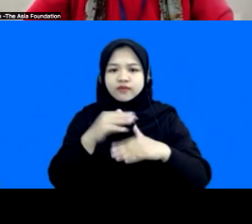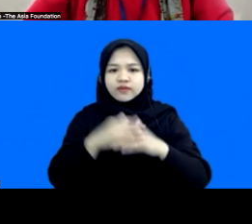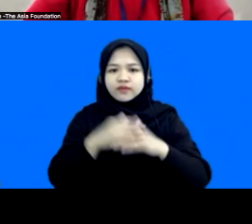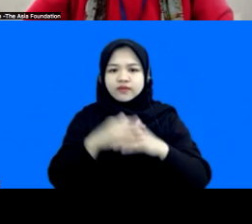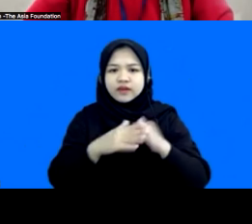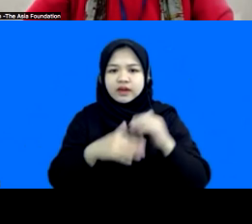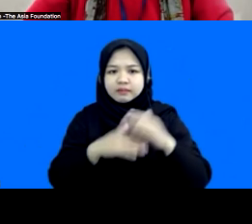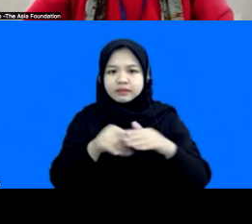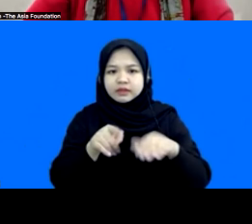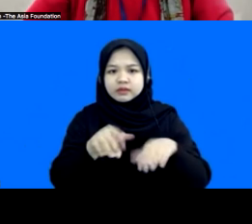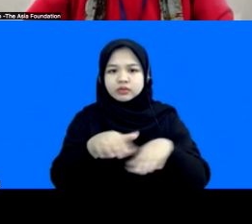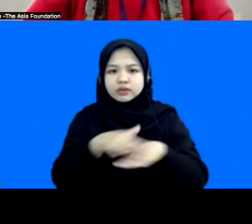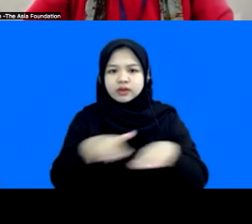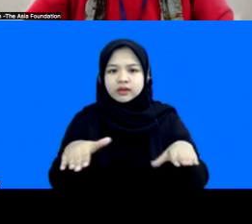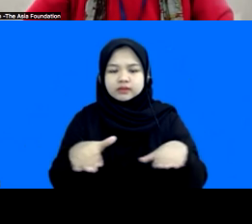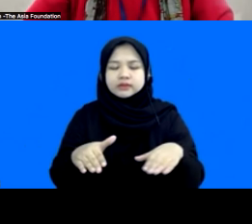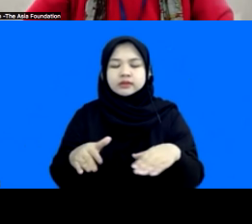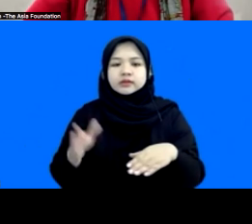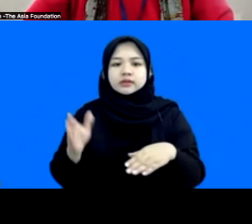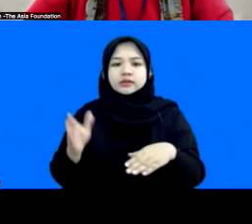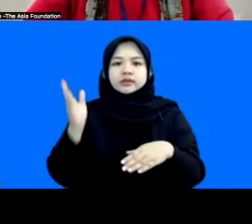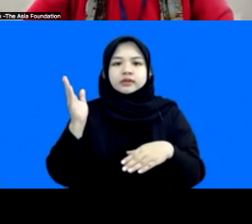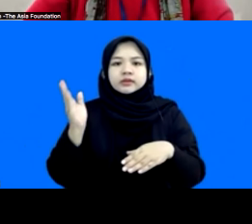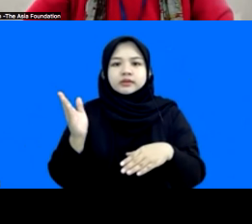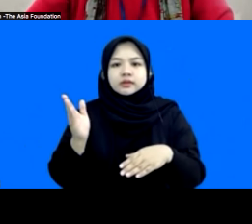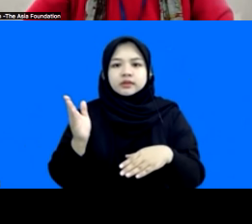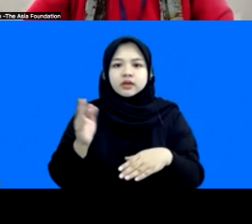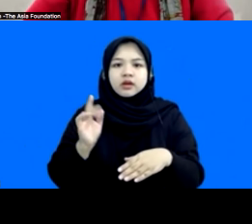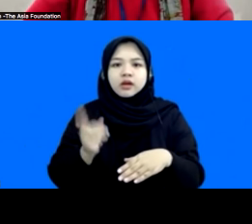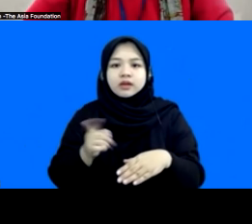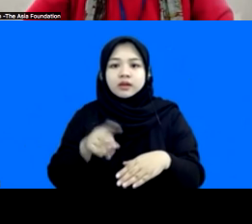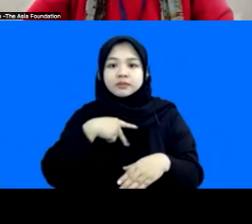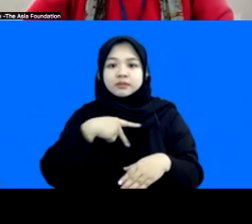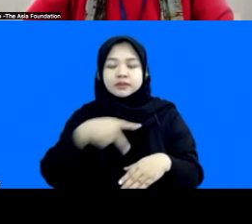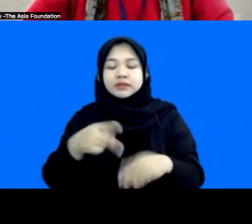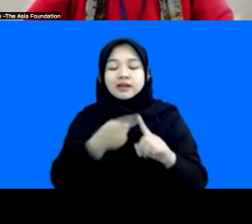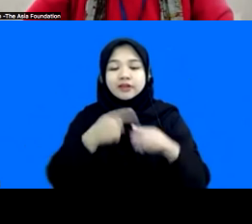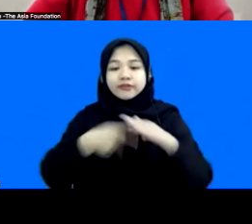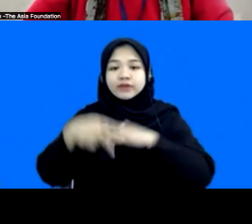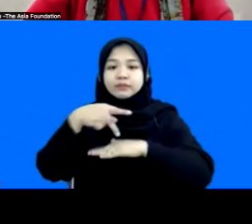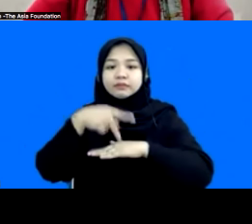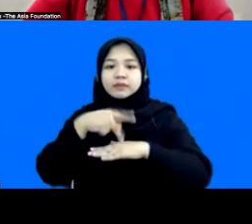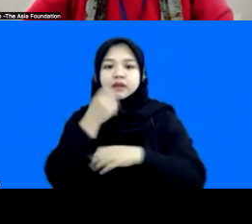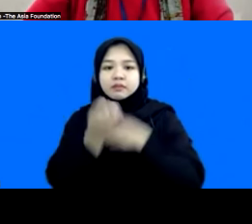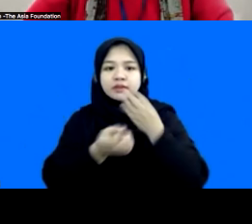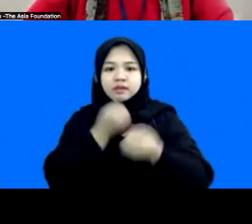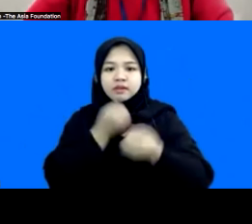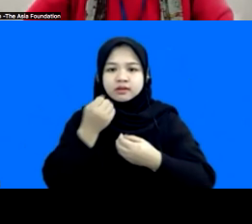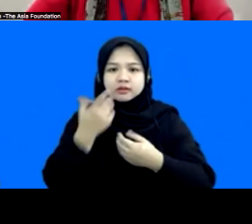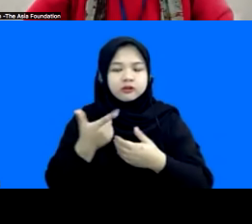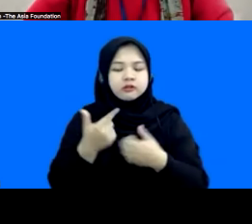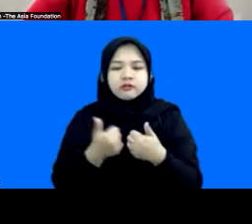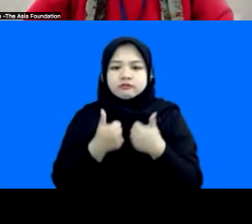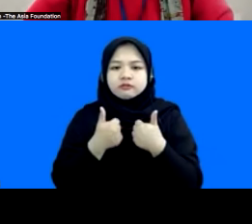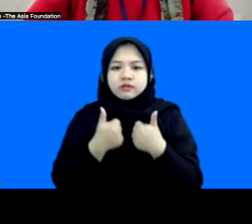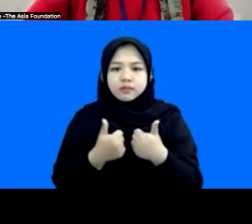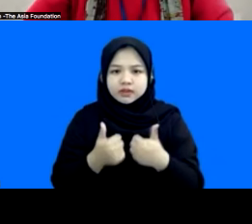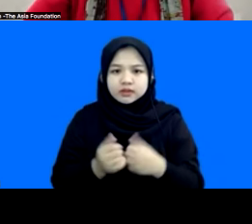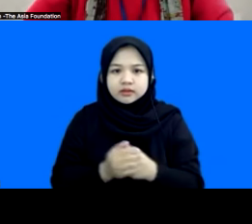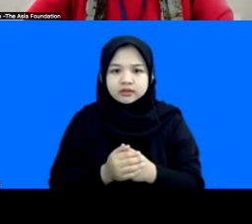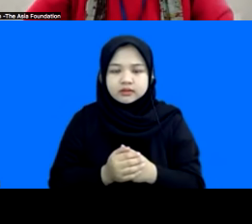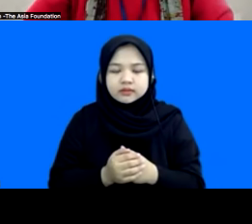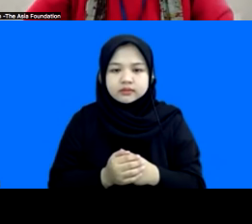overlapping disadvantages are addressed. And here's Sheila, one of our participants from the Philippines, who expresses this so